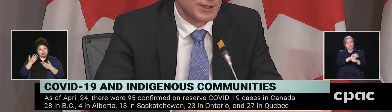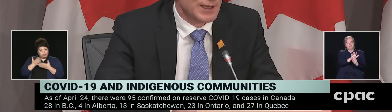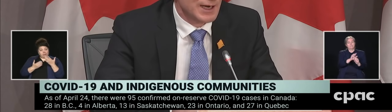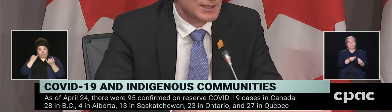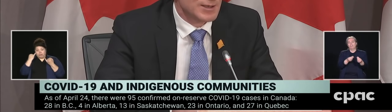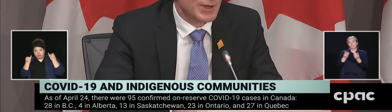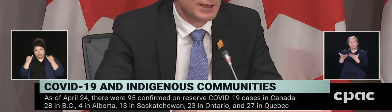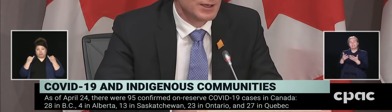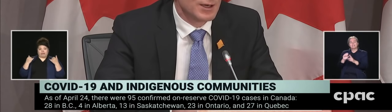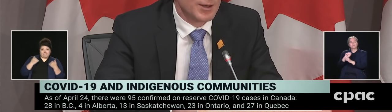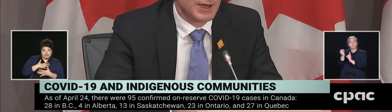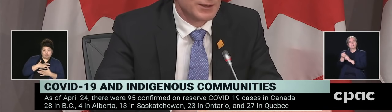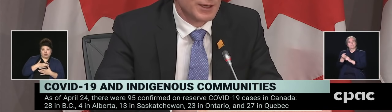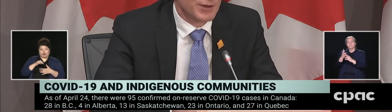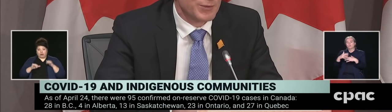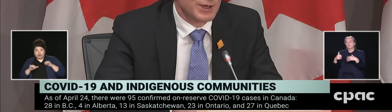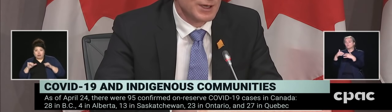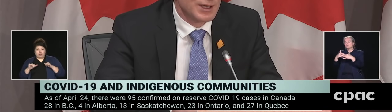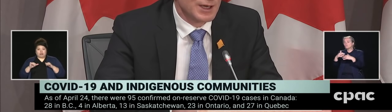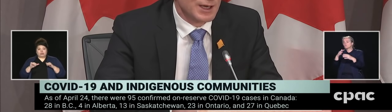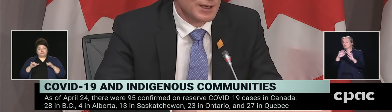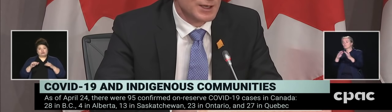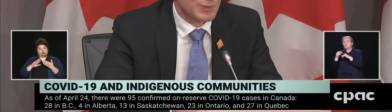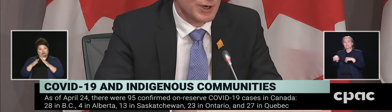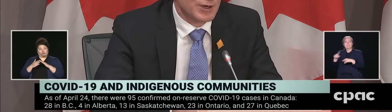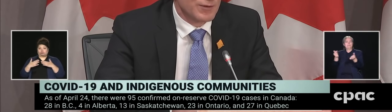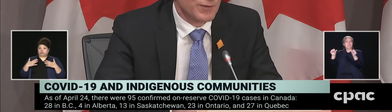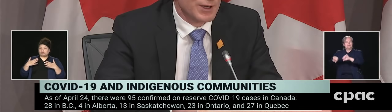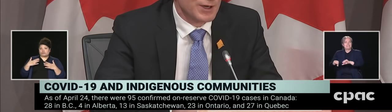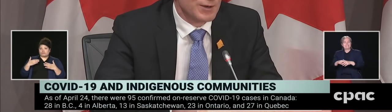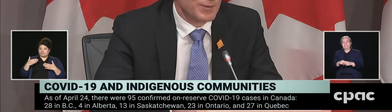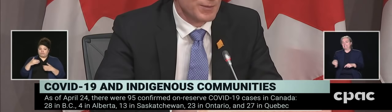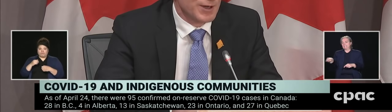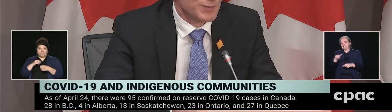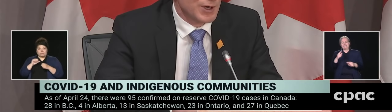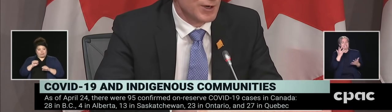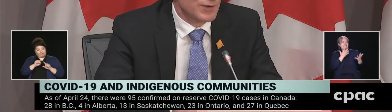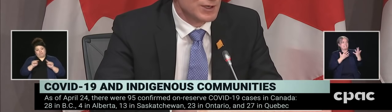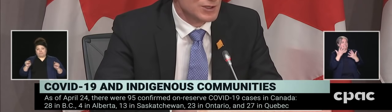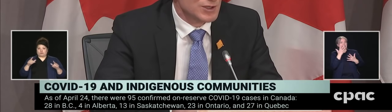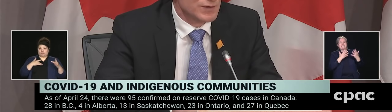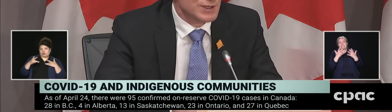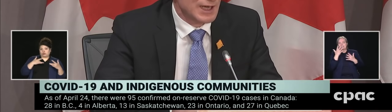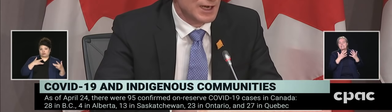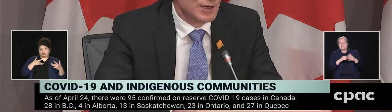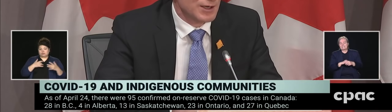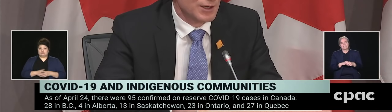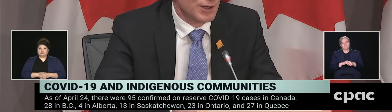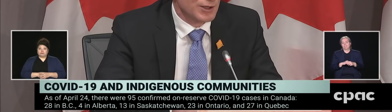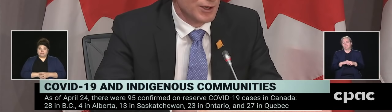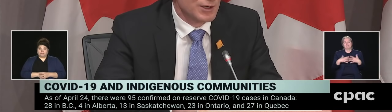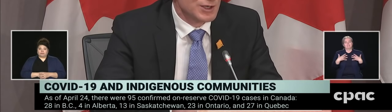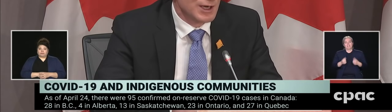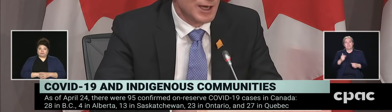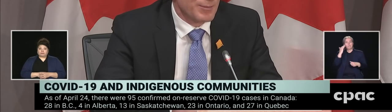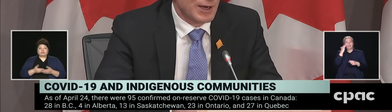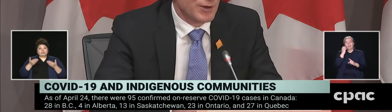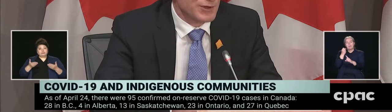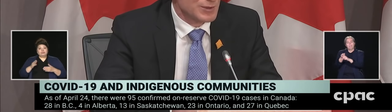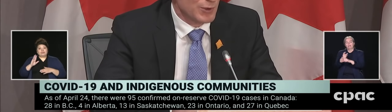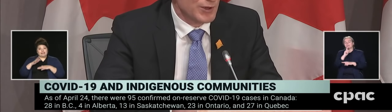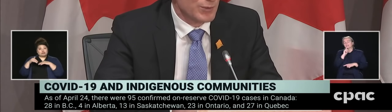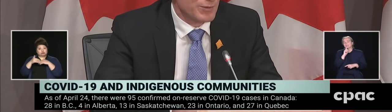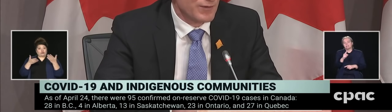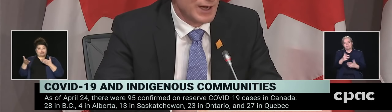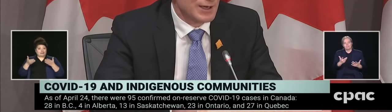and that has an impact on mental health. We, as part of Indigenous Services Canada, a large amount